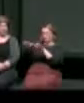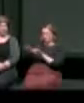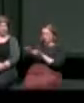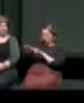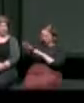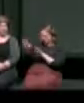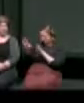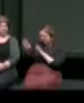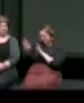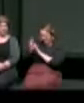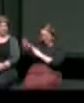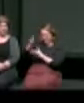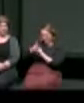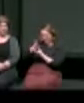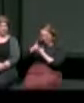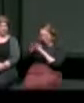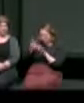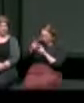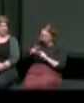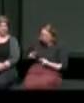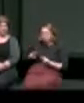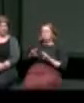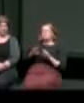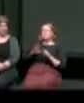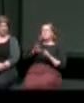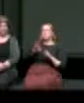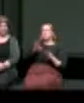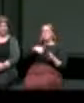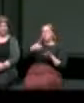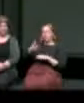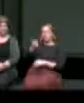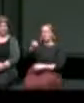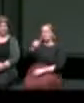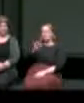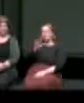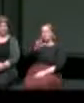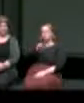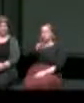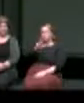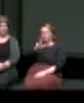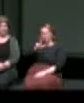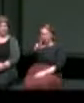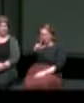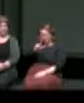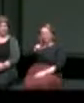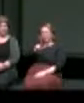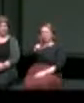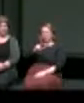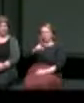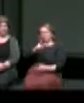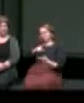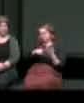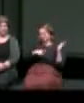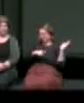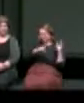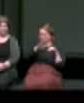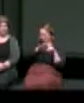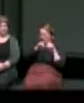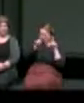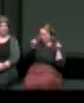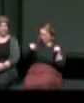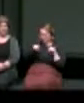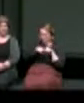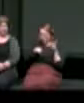of this burial plot. So he passed away in 1923, which is what is on this